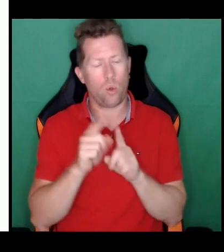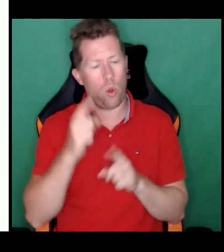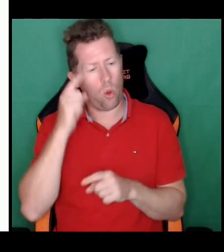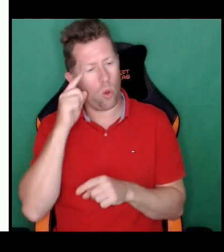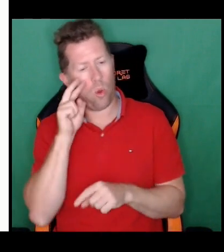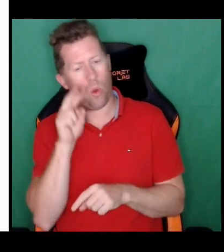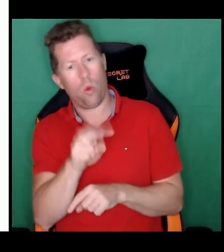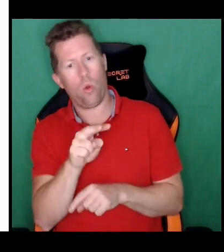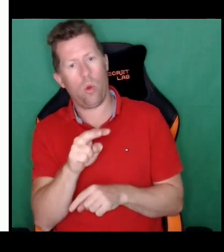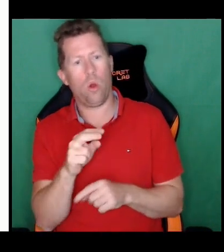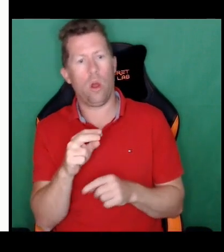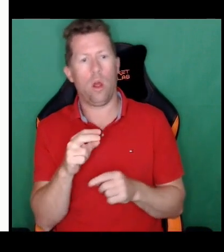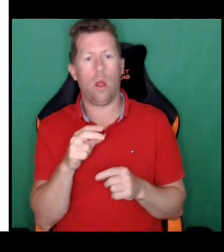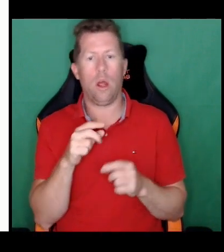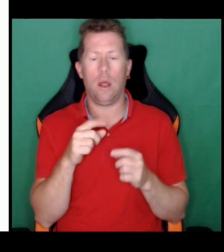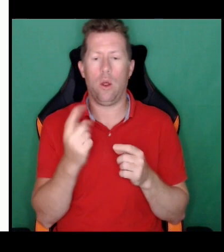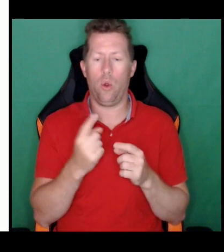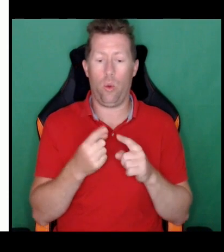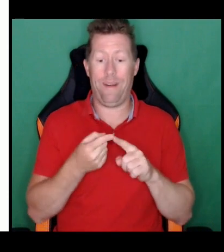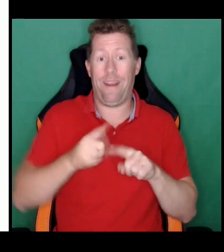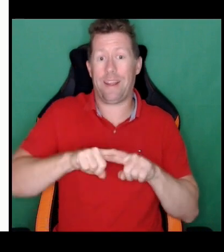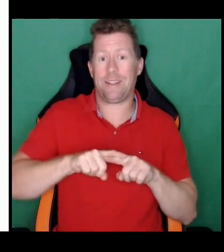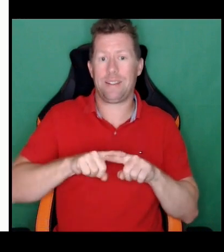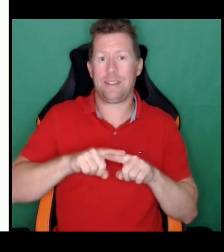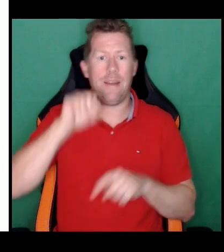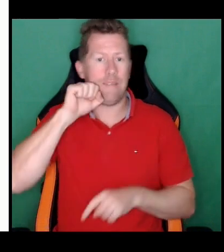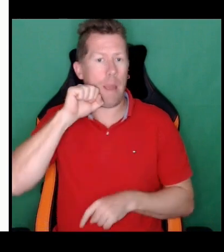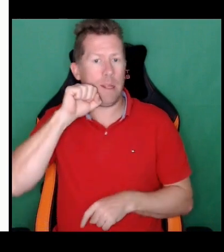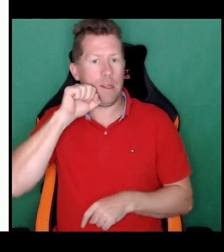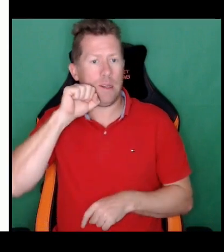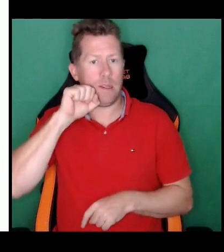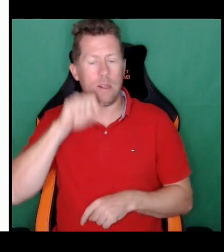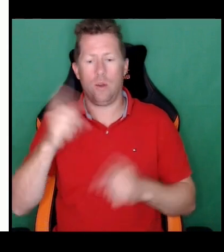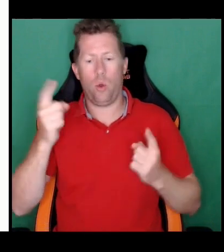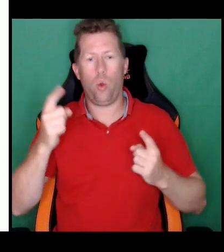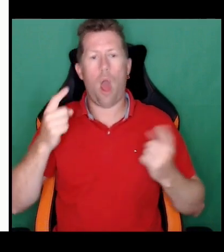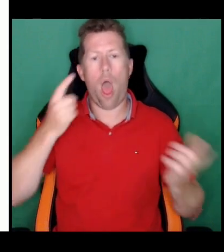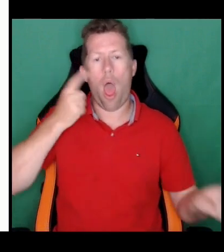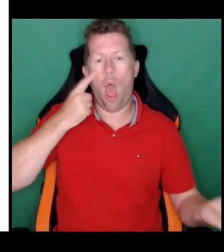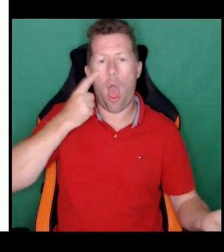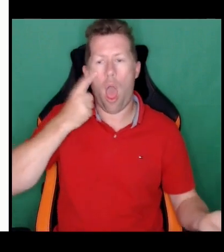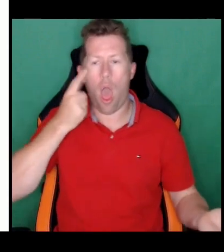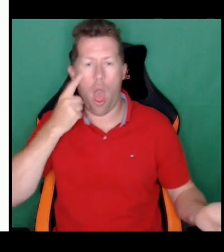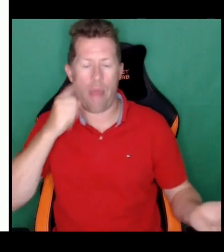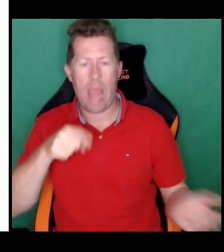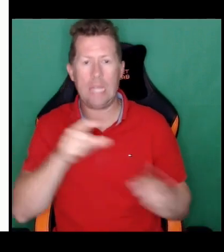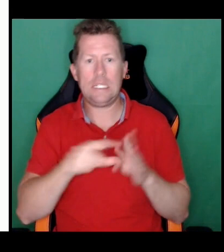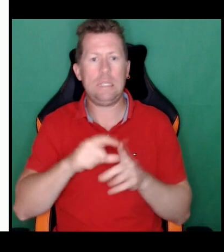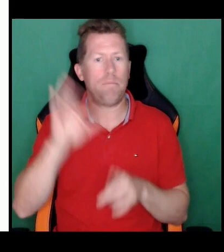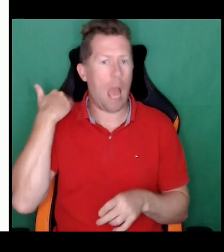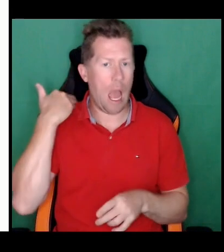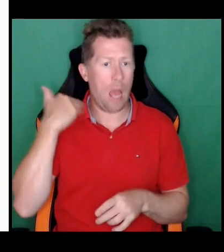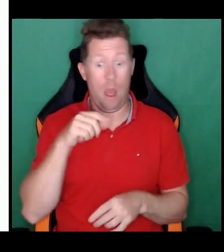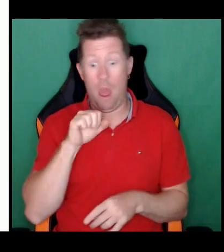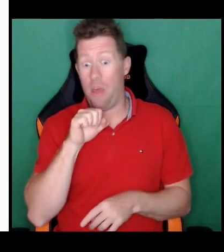and the stories of the ex-vapers, the segment that I'll come to next, that we've called trialists, where there's opportunity for those